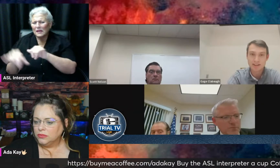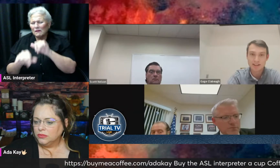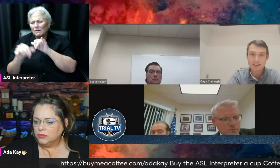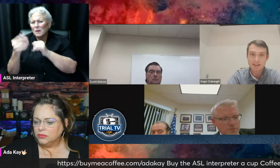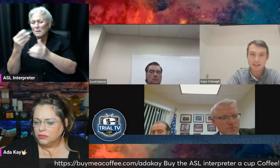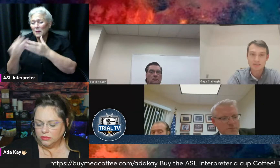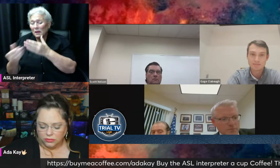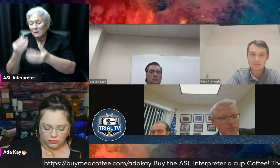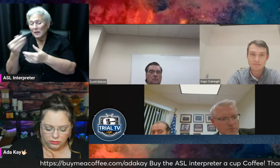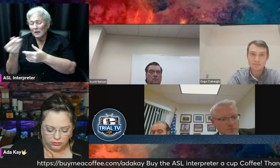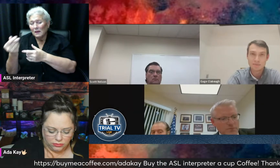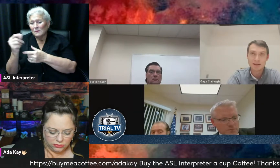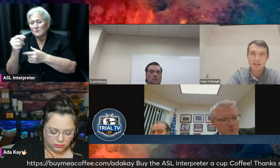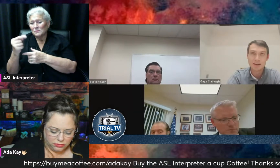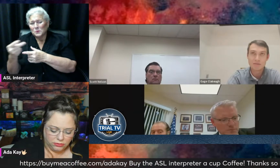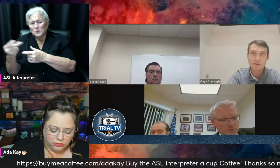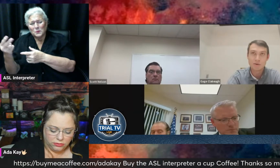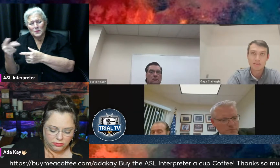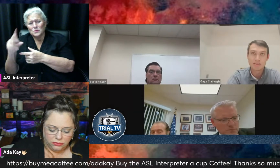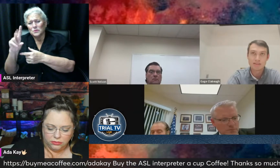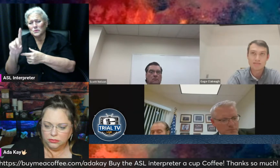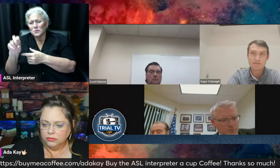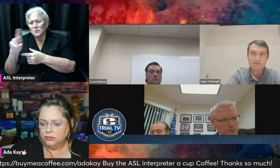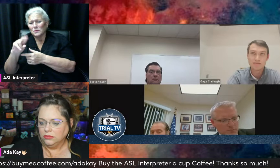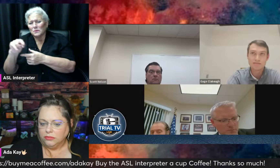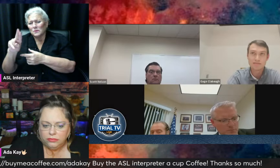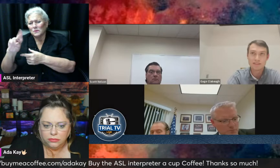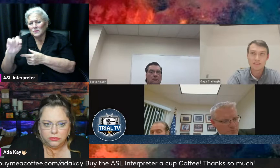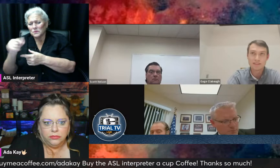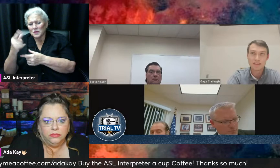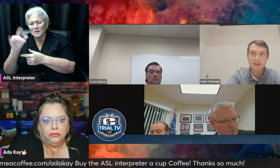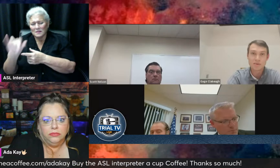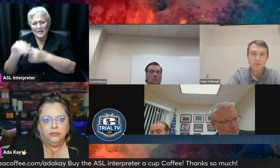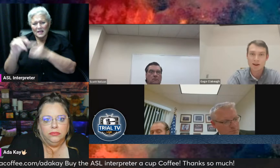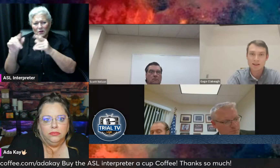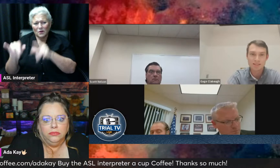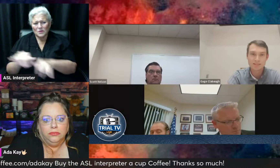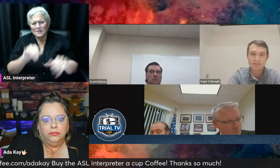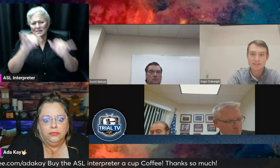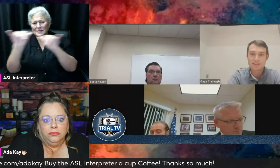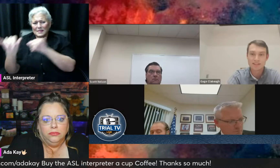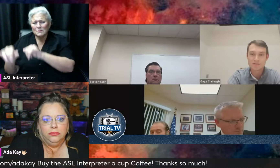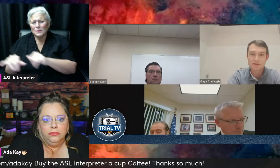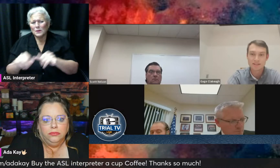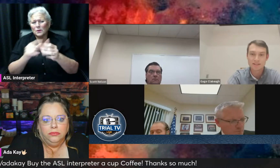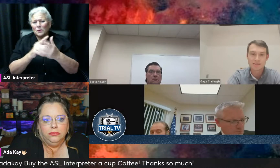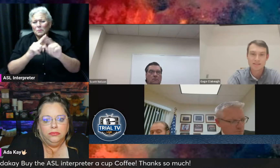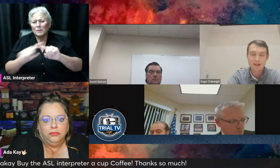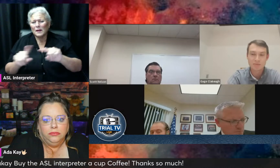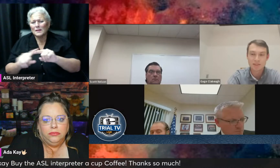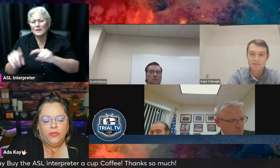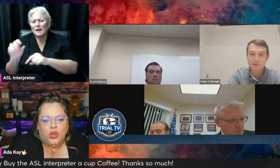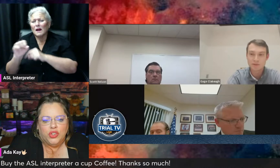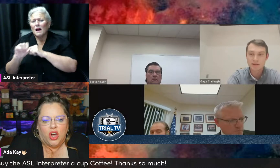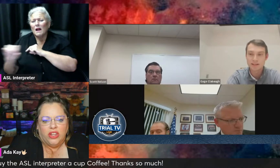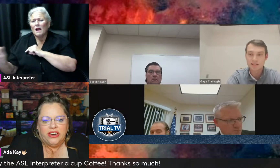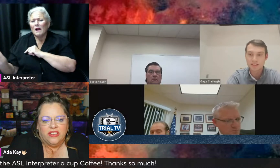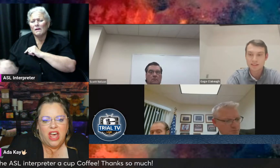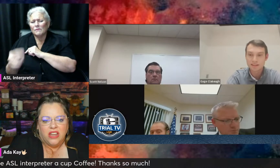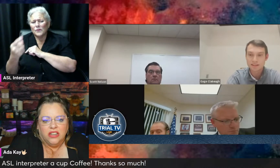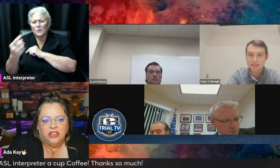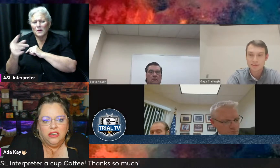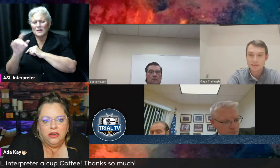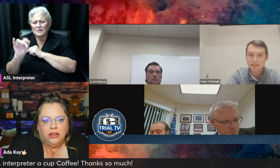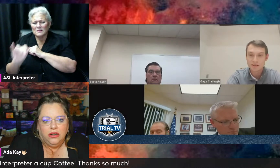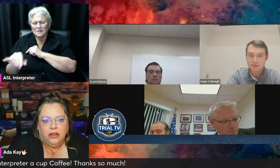similar. But of the ones that were positive and sent on for this, I don't believe. Could y'all hear